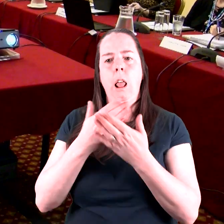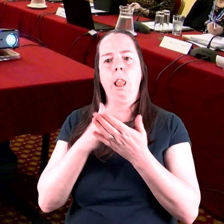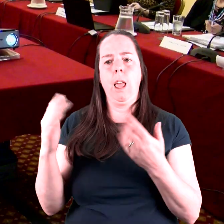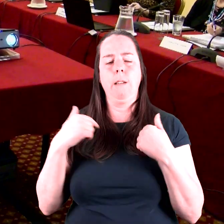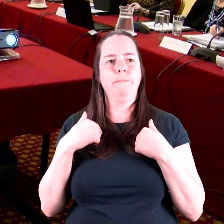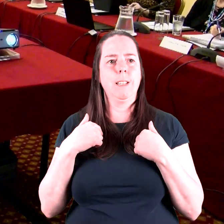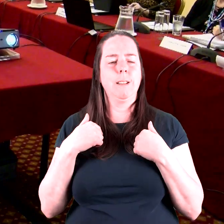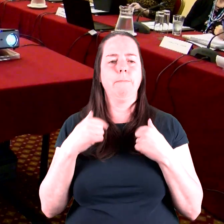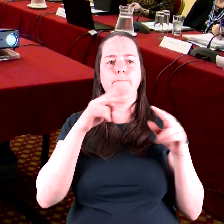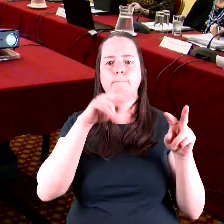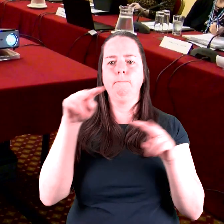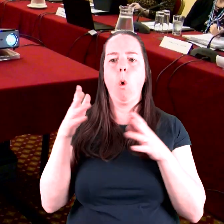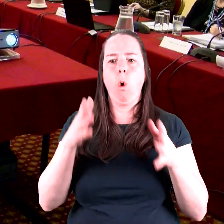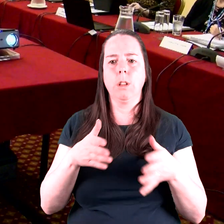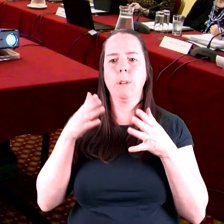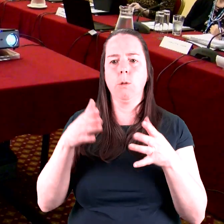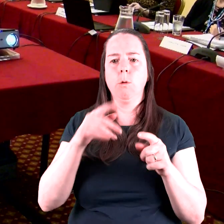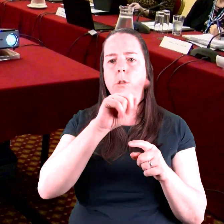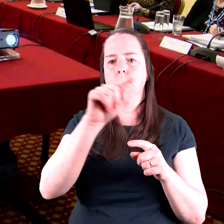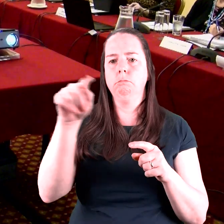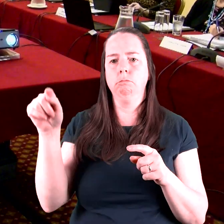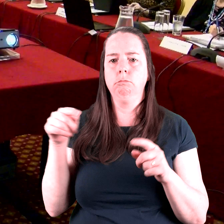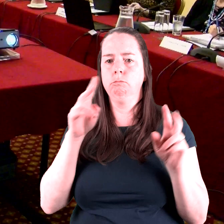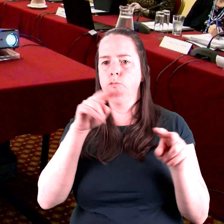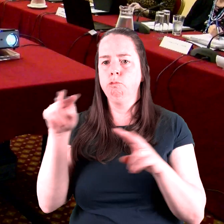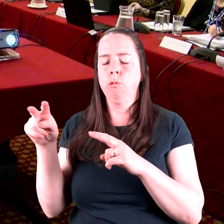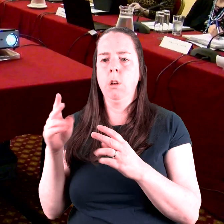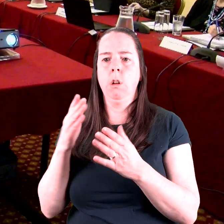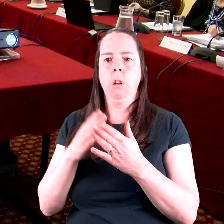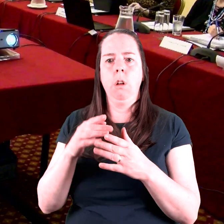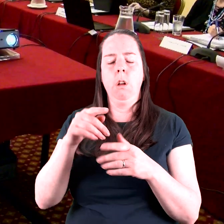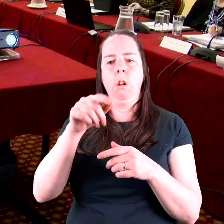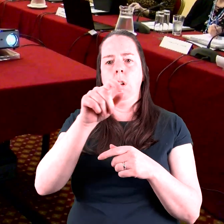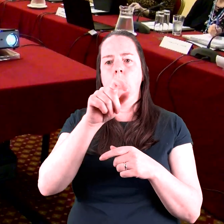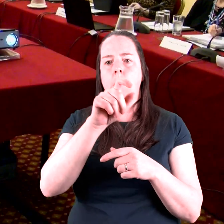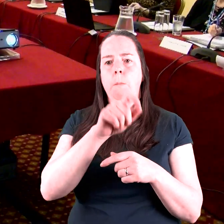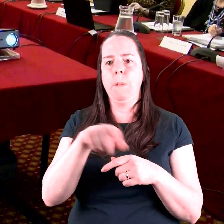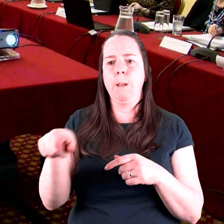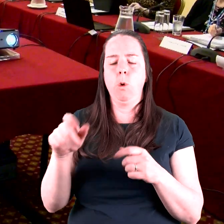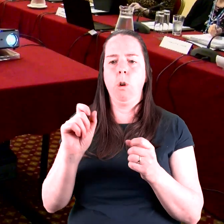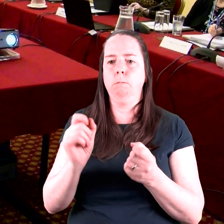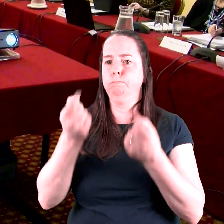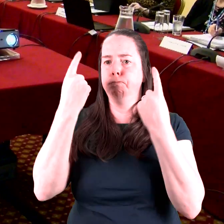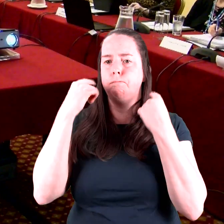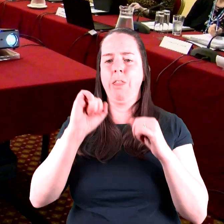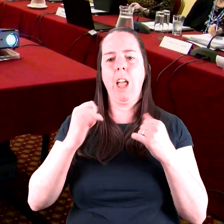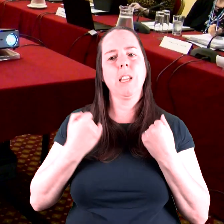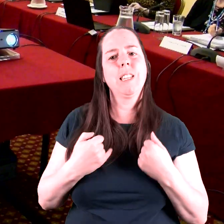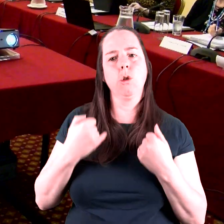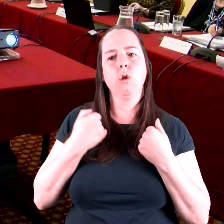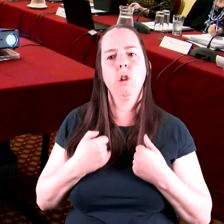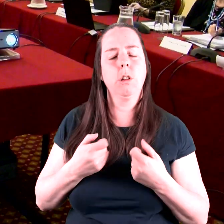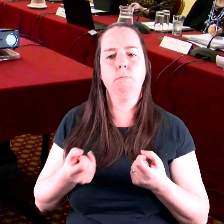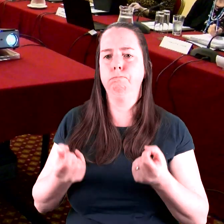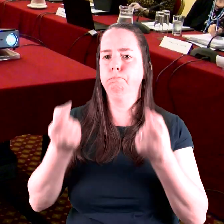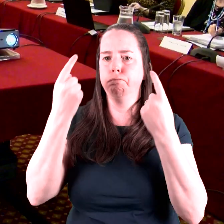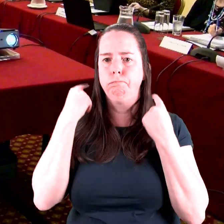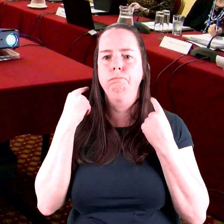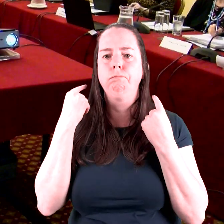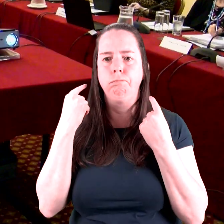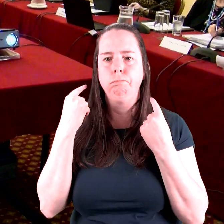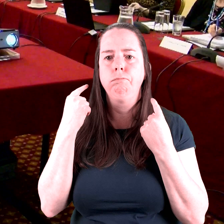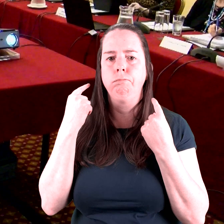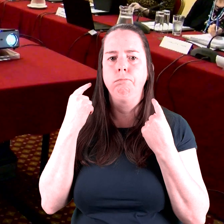very apparent to me as I go around my hospitals the amount of lack of understanding